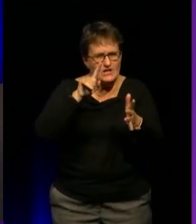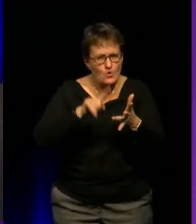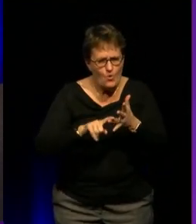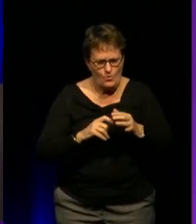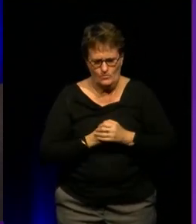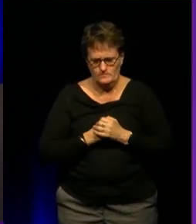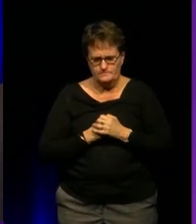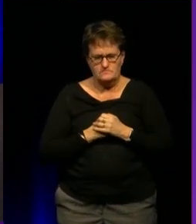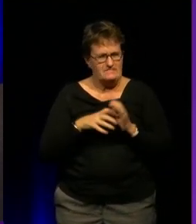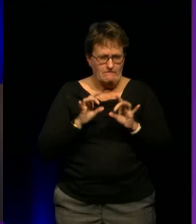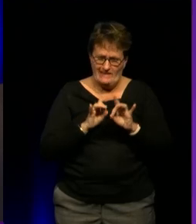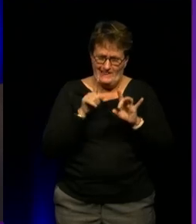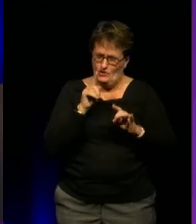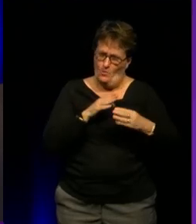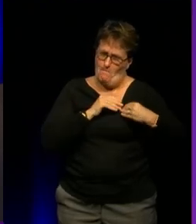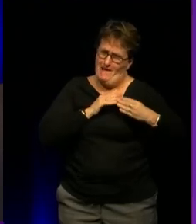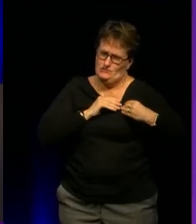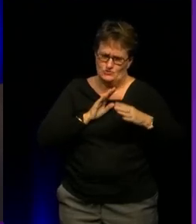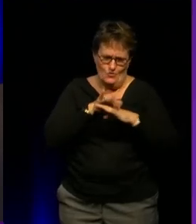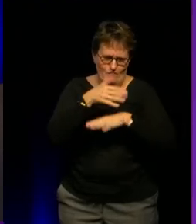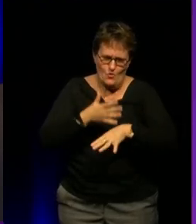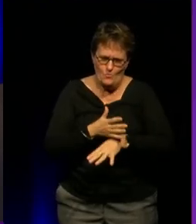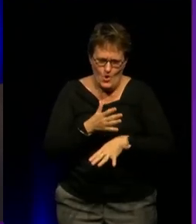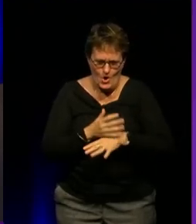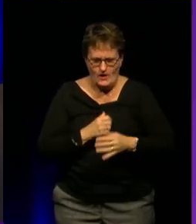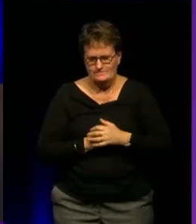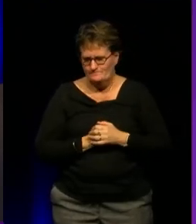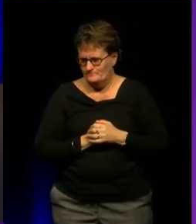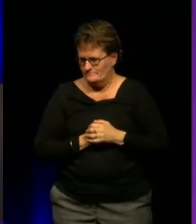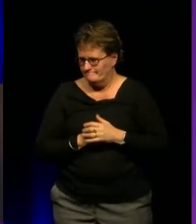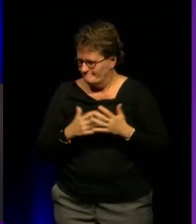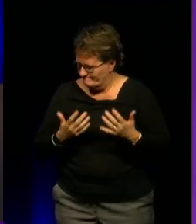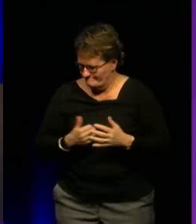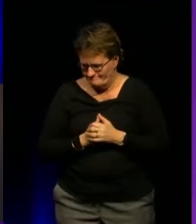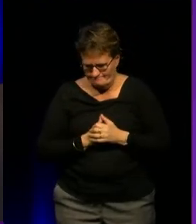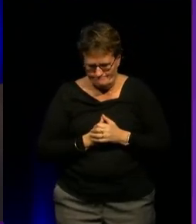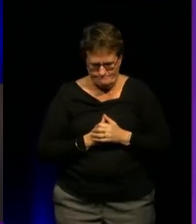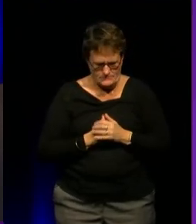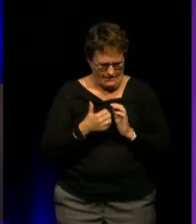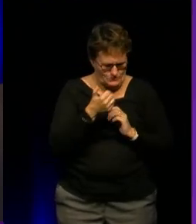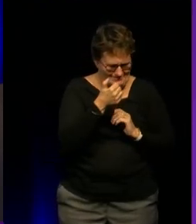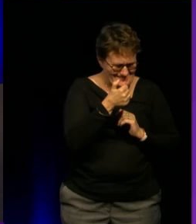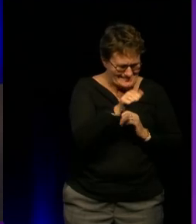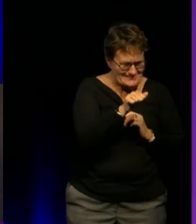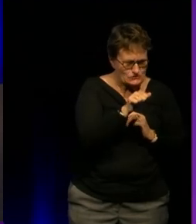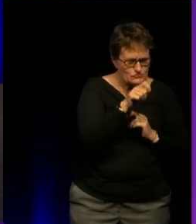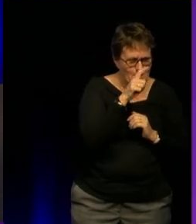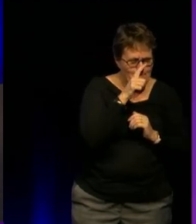So I'm 100% in the company nowadays, with, you know, 600 employees of the